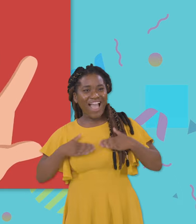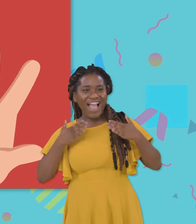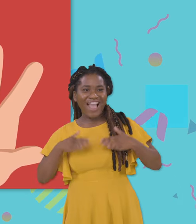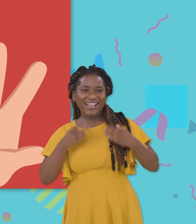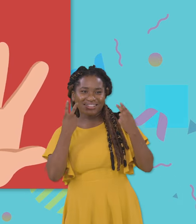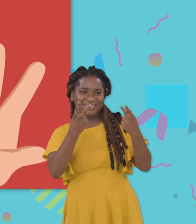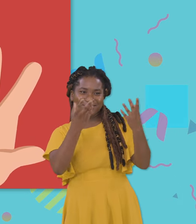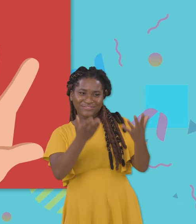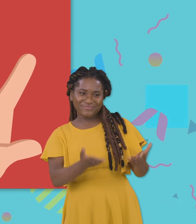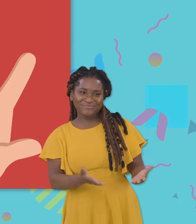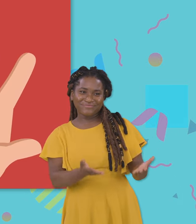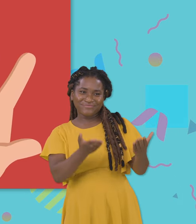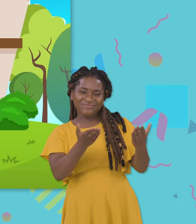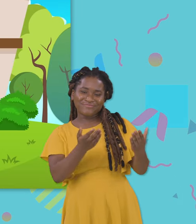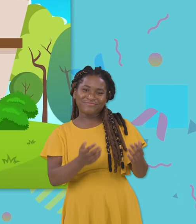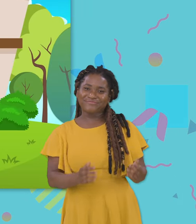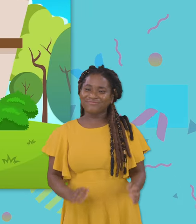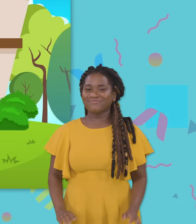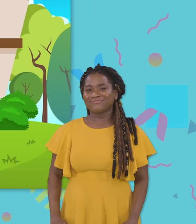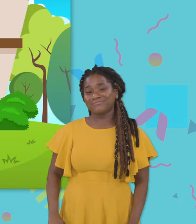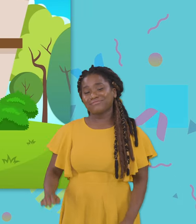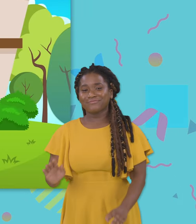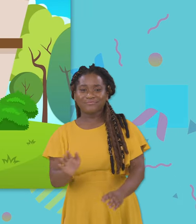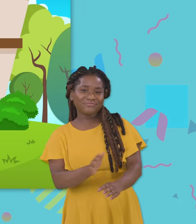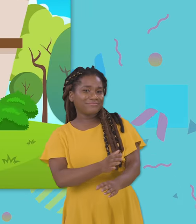Here I am, how do you do?